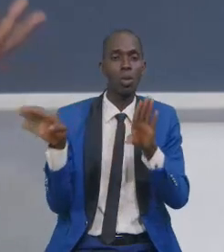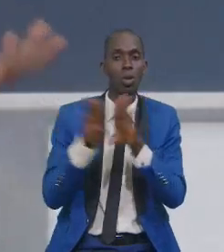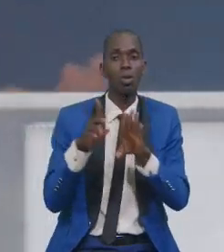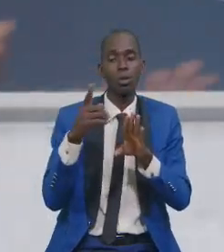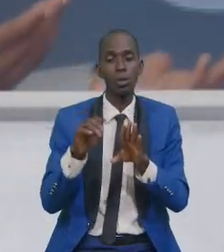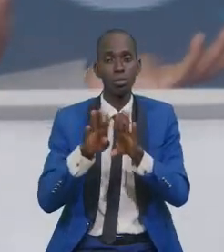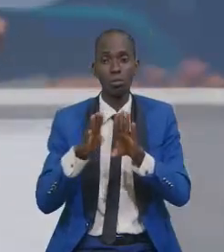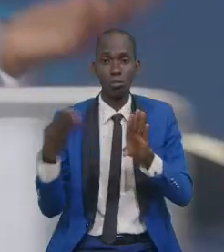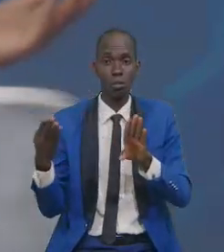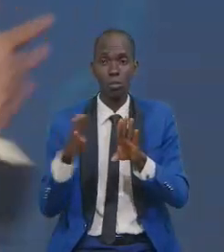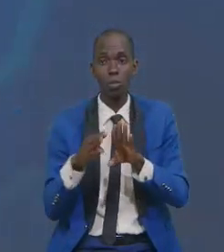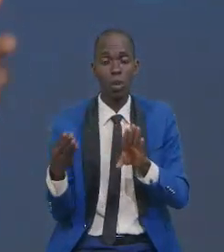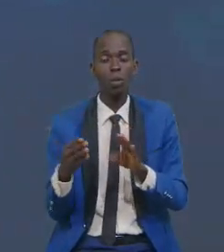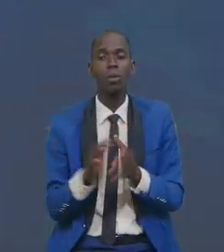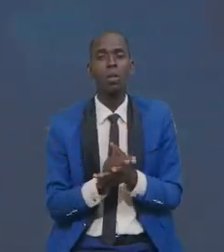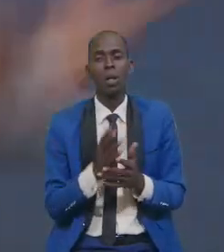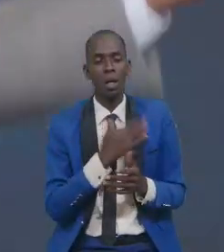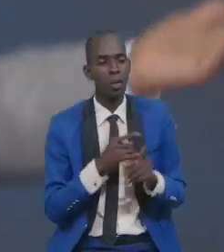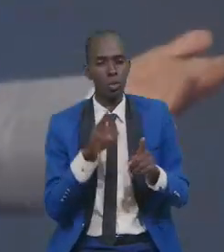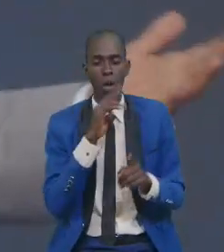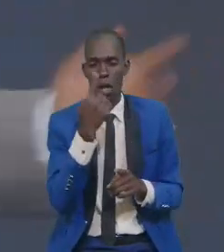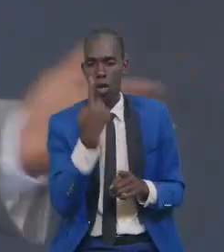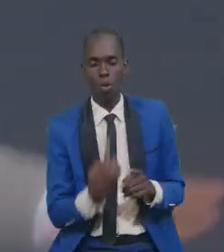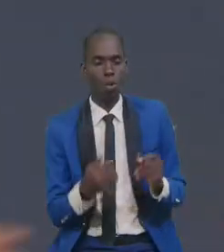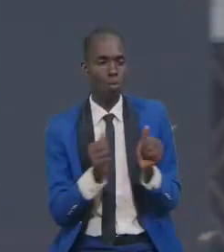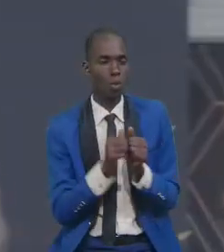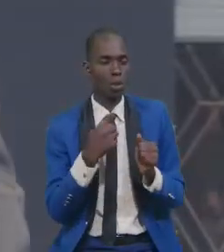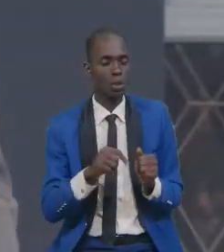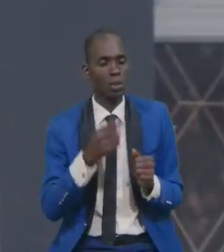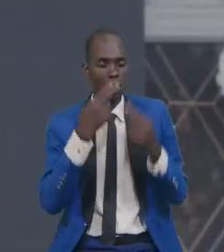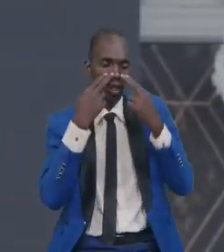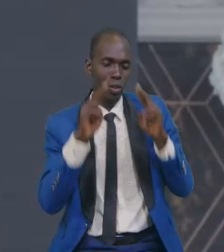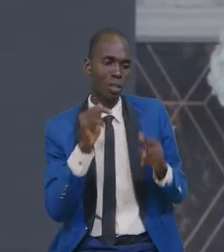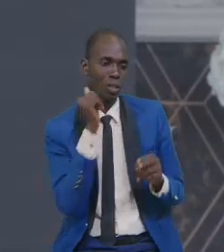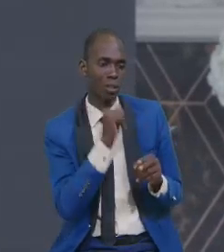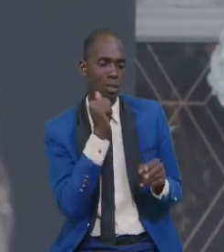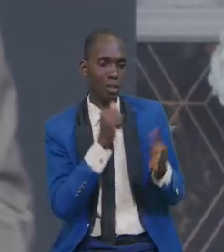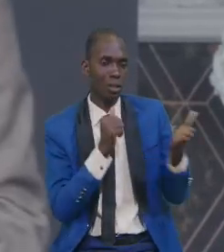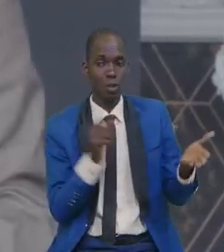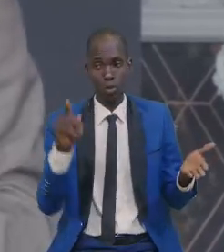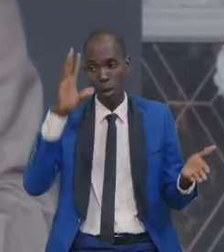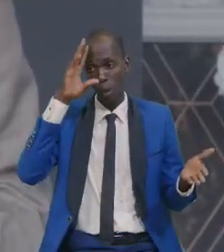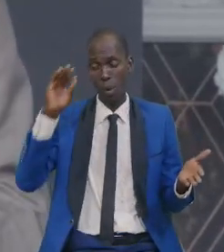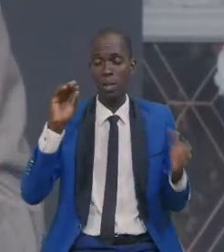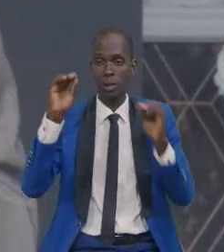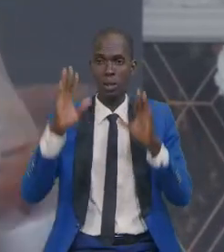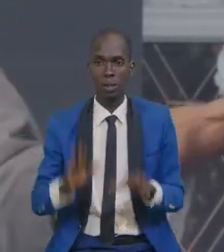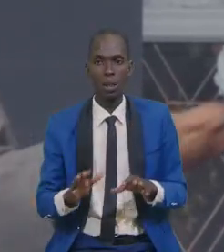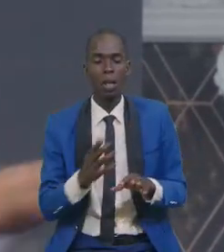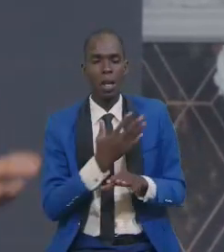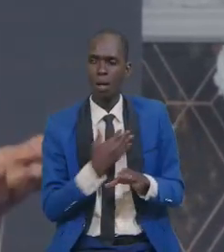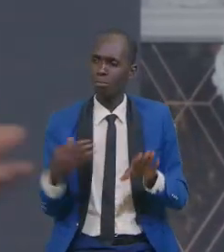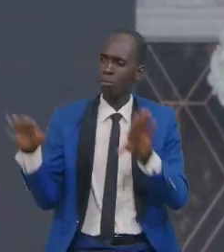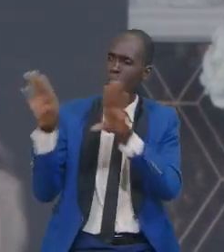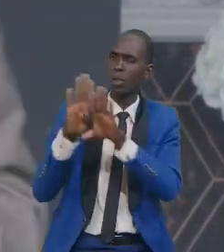the innocent girl. You are the teacher, you are the master. Locking the door like that, and then